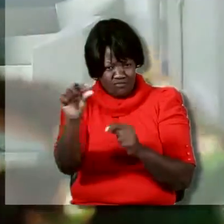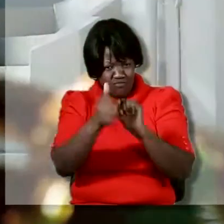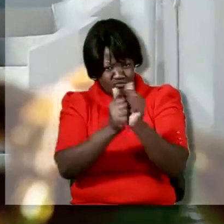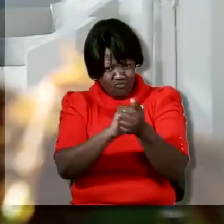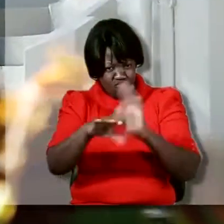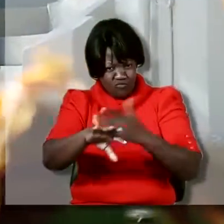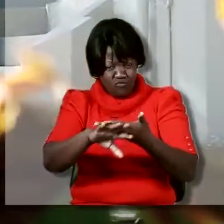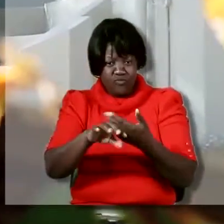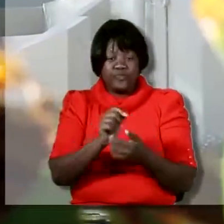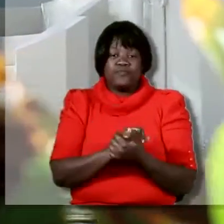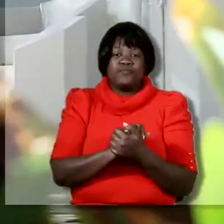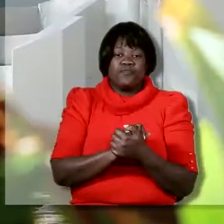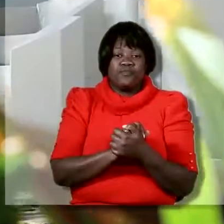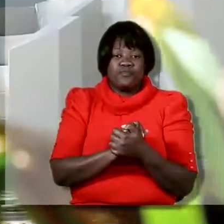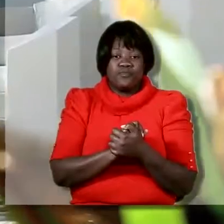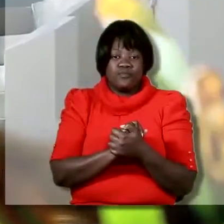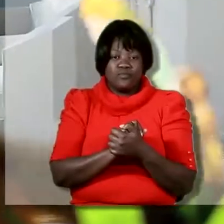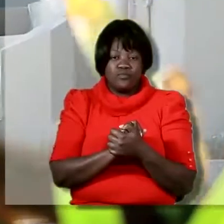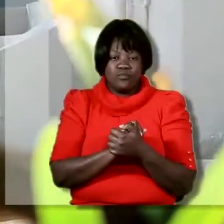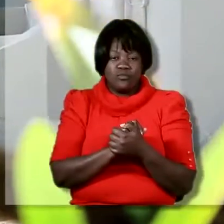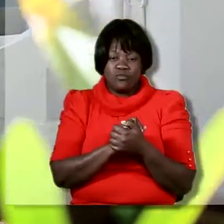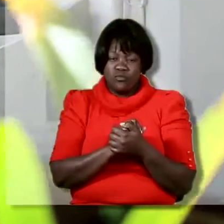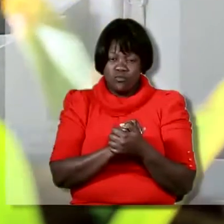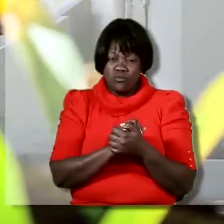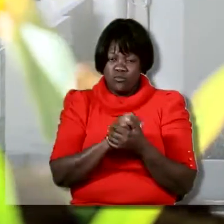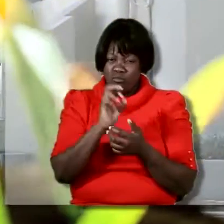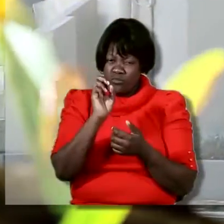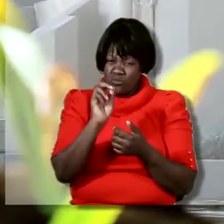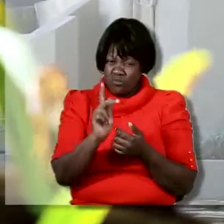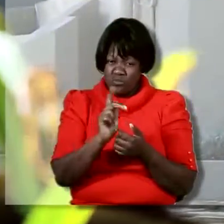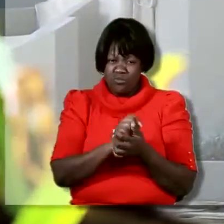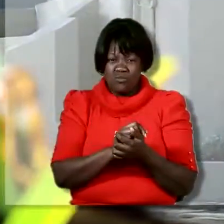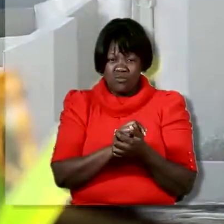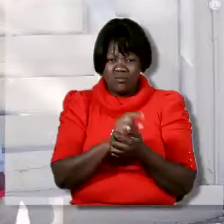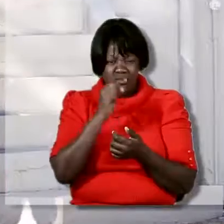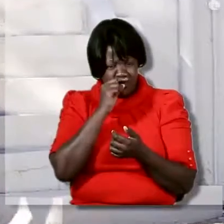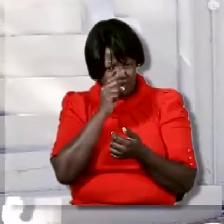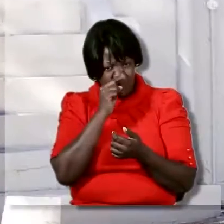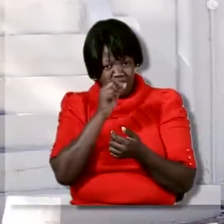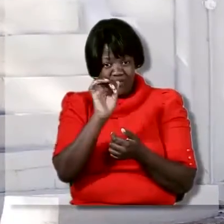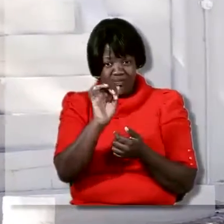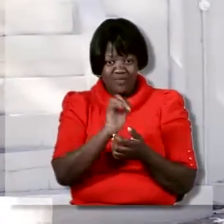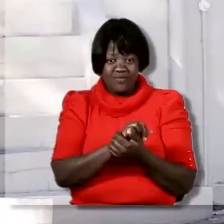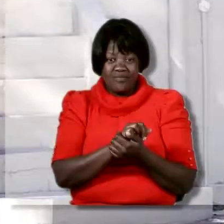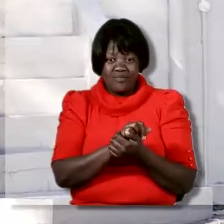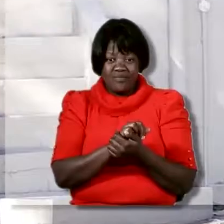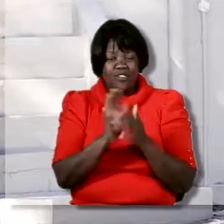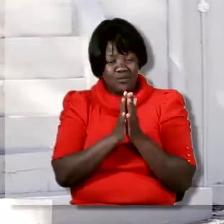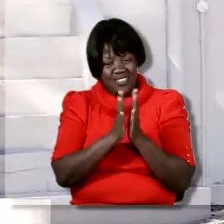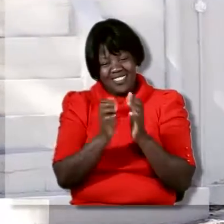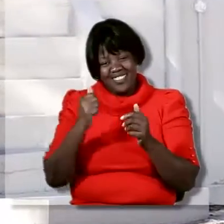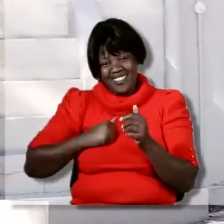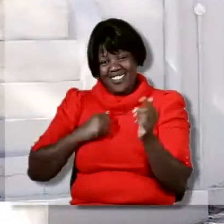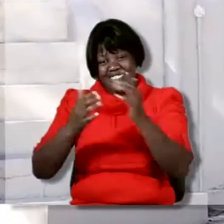Oh, baby, I'm so proud. Very, very good. Come over here and give Daddy a hand. Come on. Oh, Wow, very